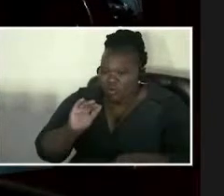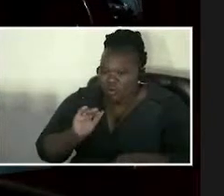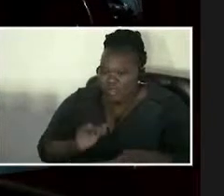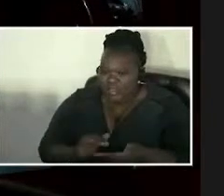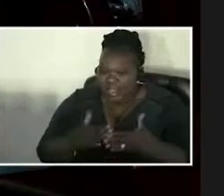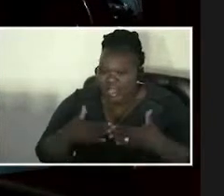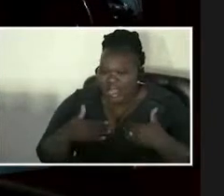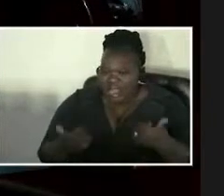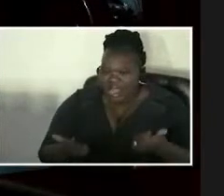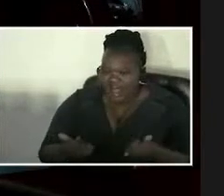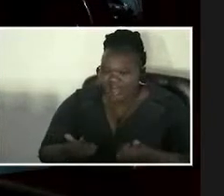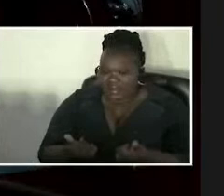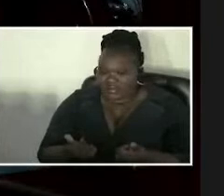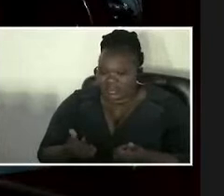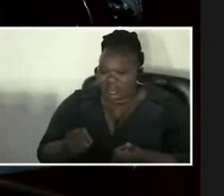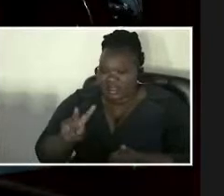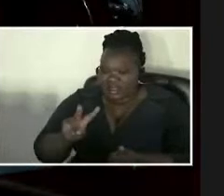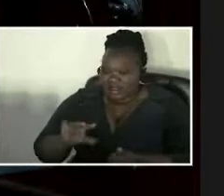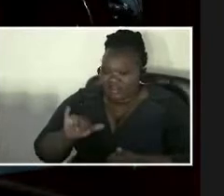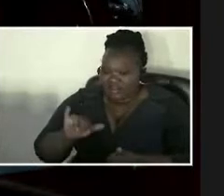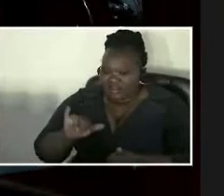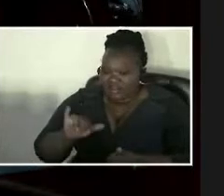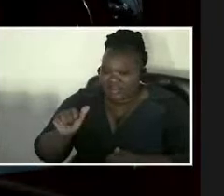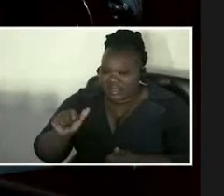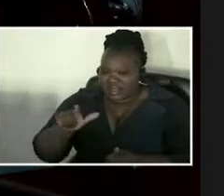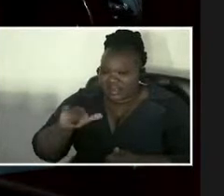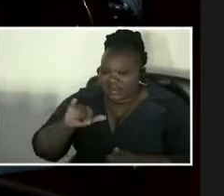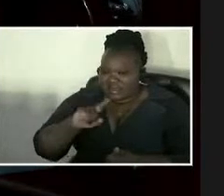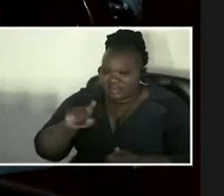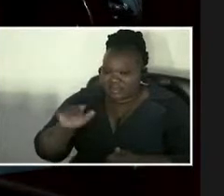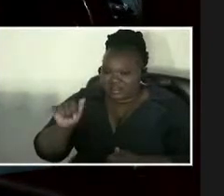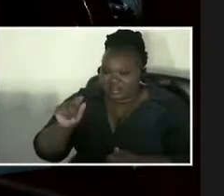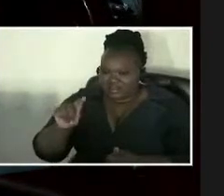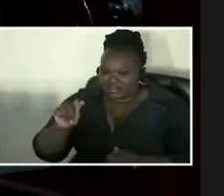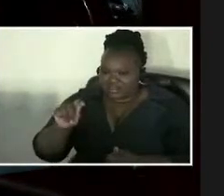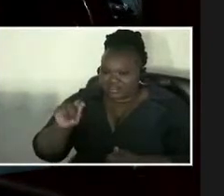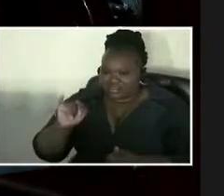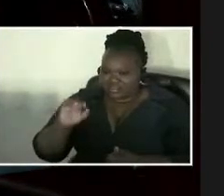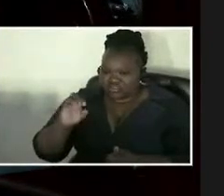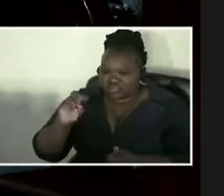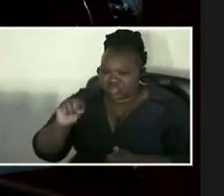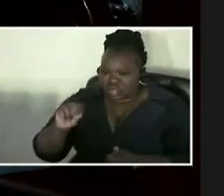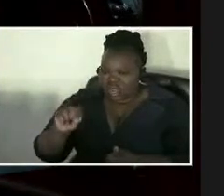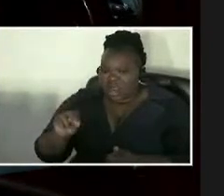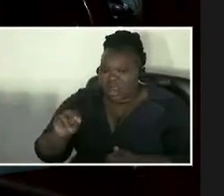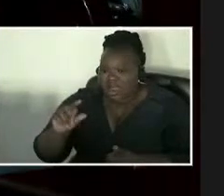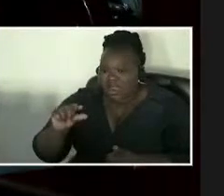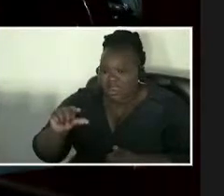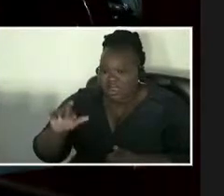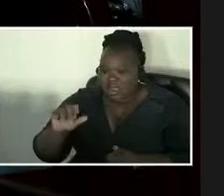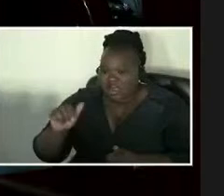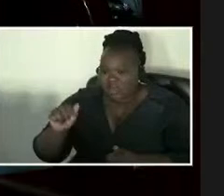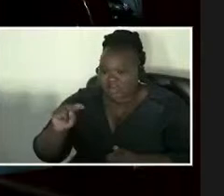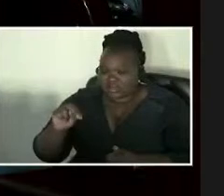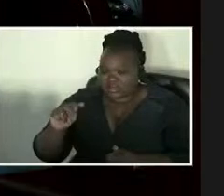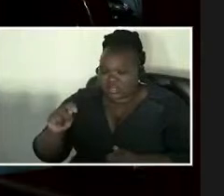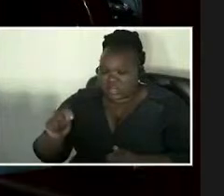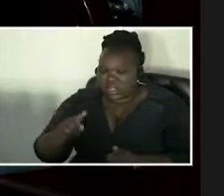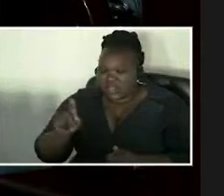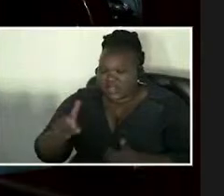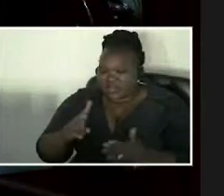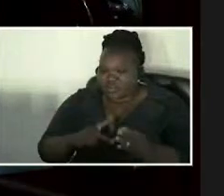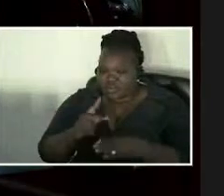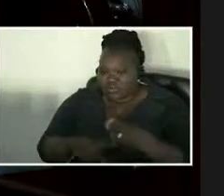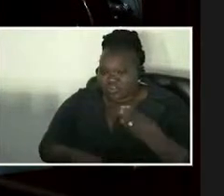health facility revitalization grant as this means projects will be rolled out over a longer period